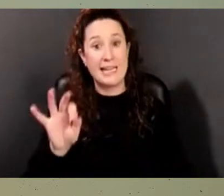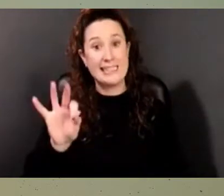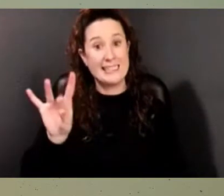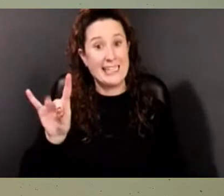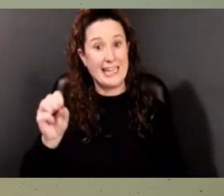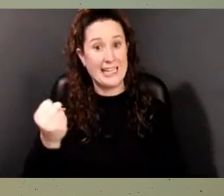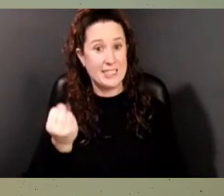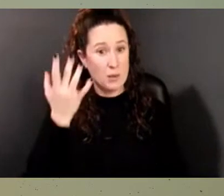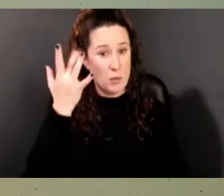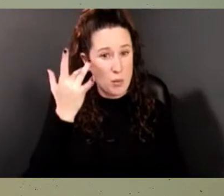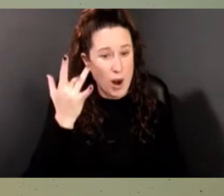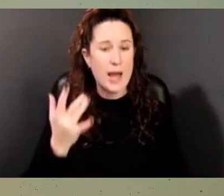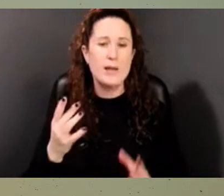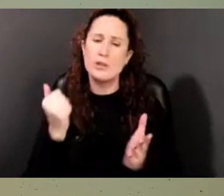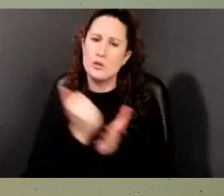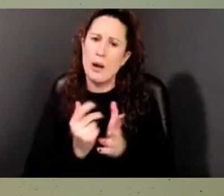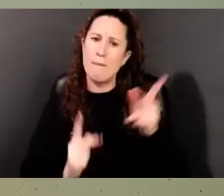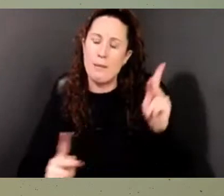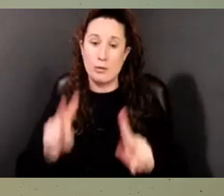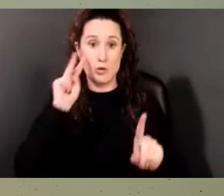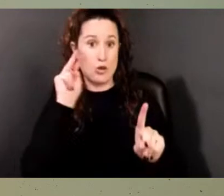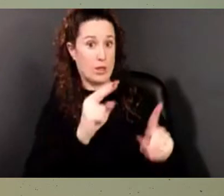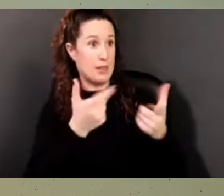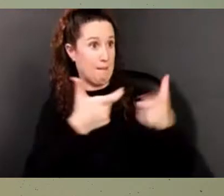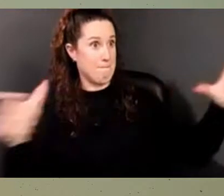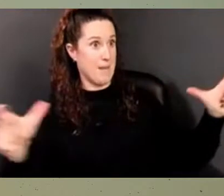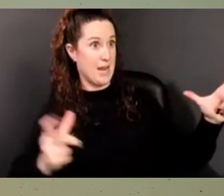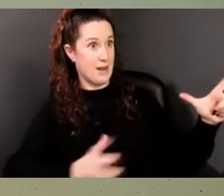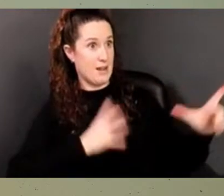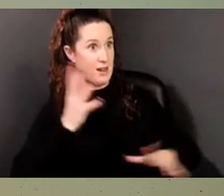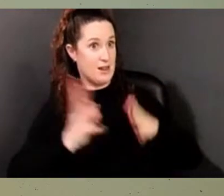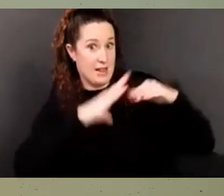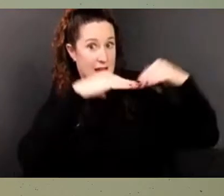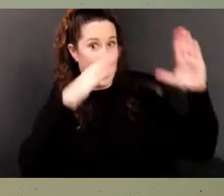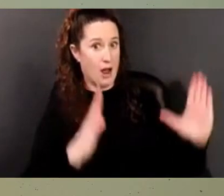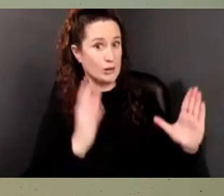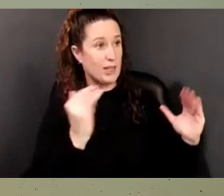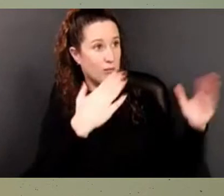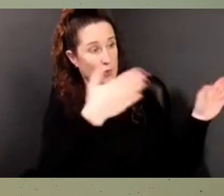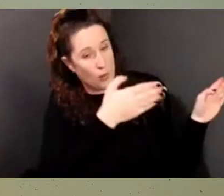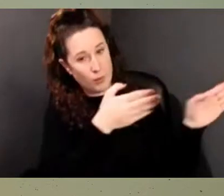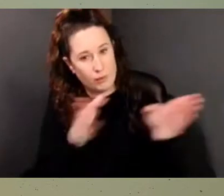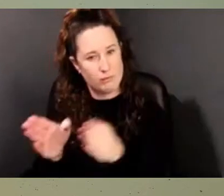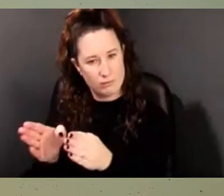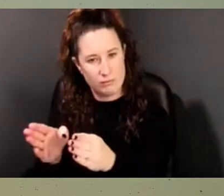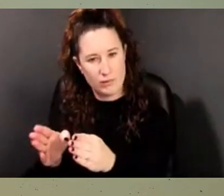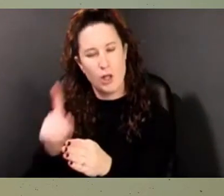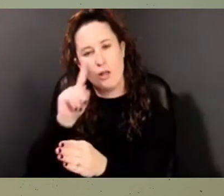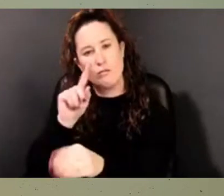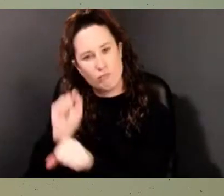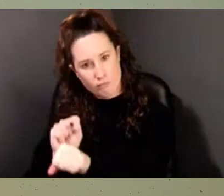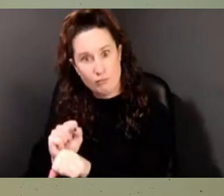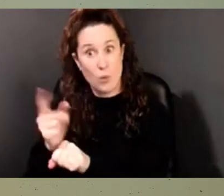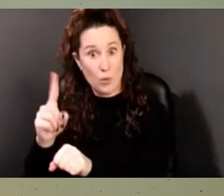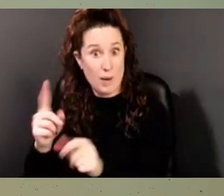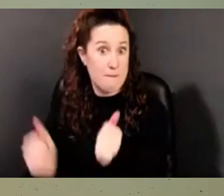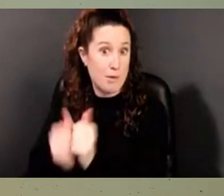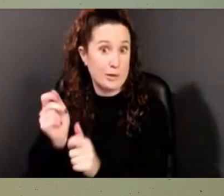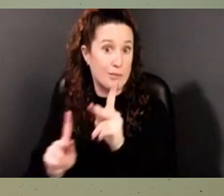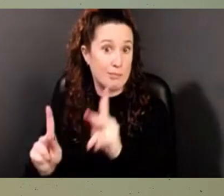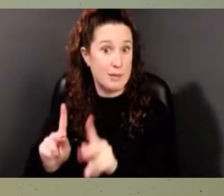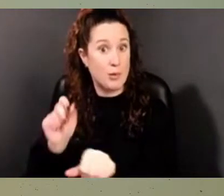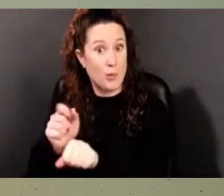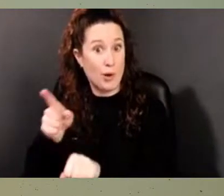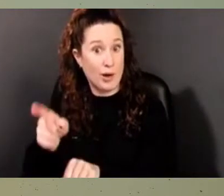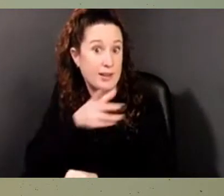from the mansion and interpret 18th century life and agriculture in an area where a large percentage of the population involved in farming was